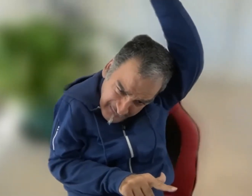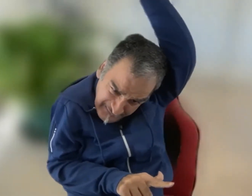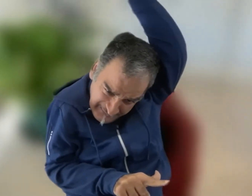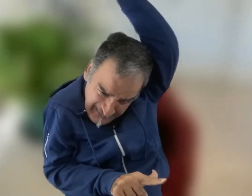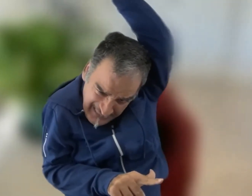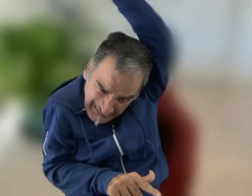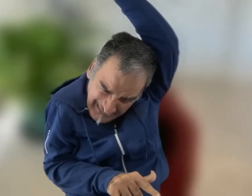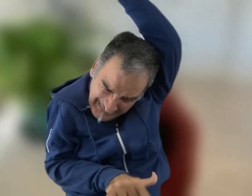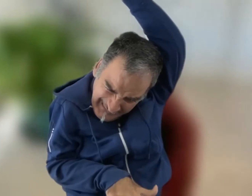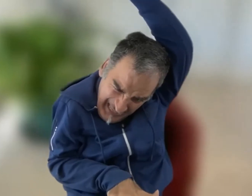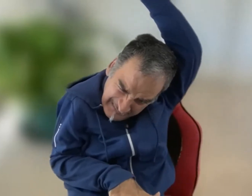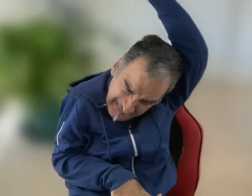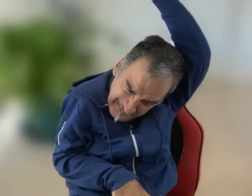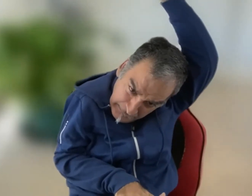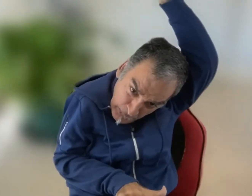acknowledge the